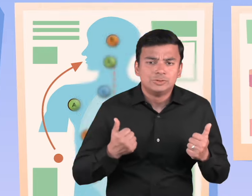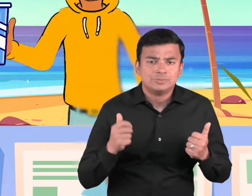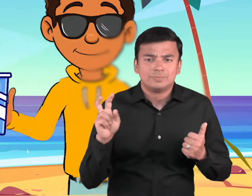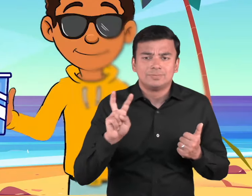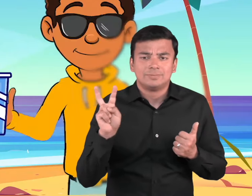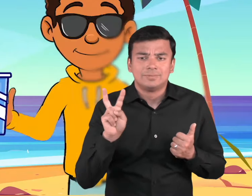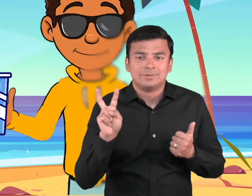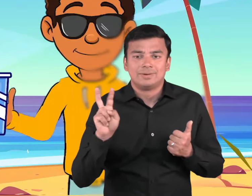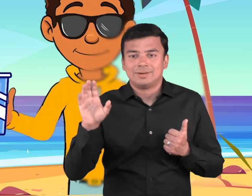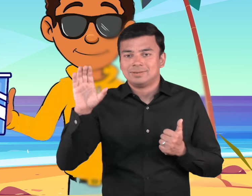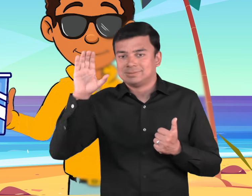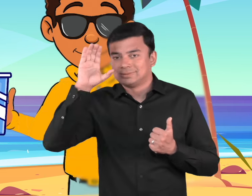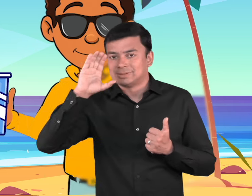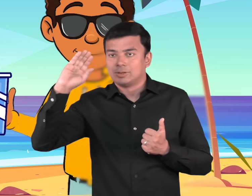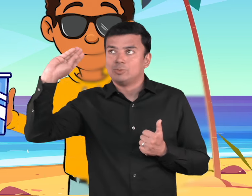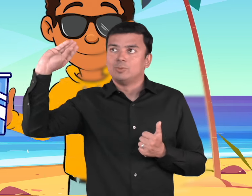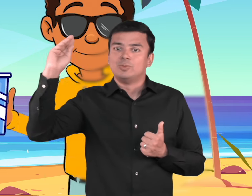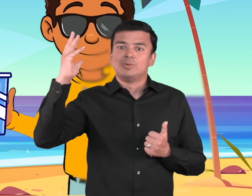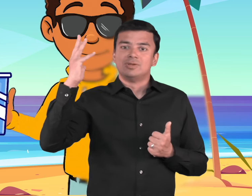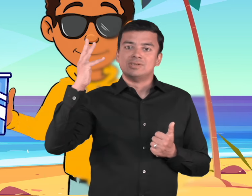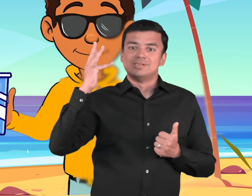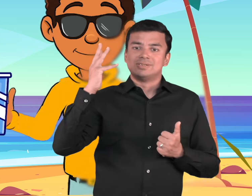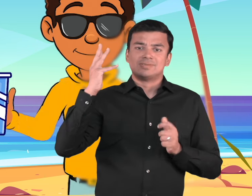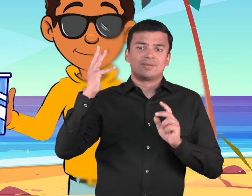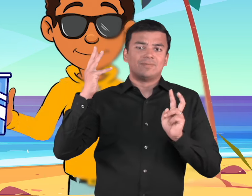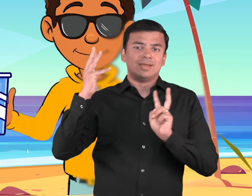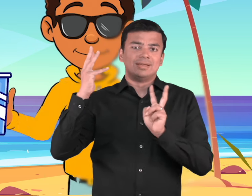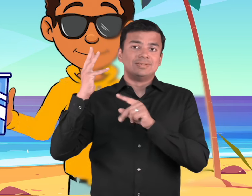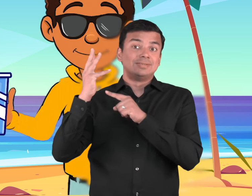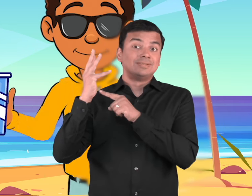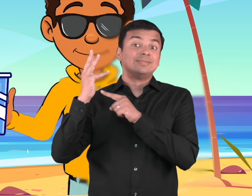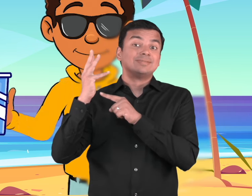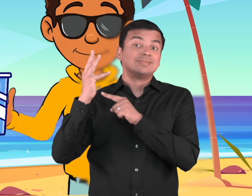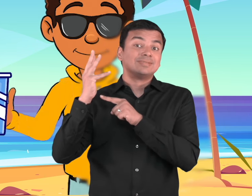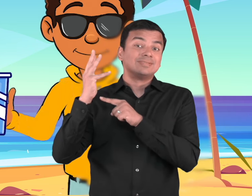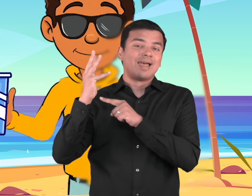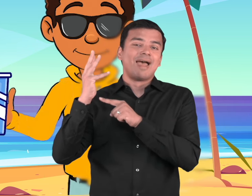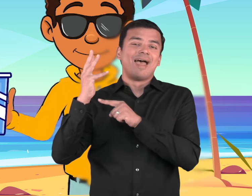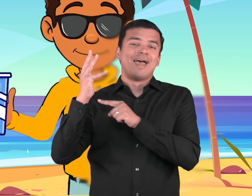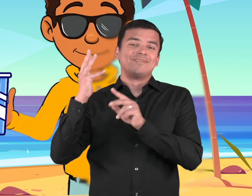13 which vitamin is considered the sunshine